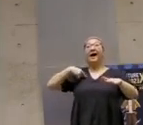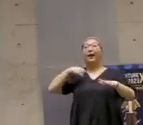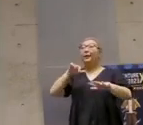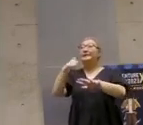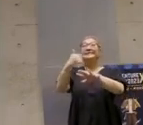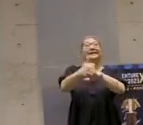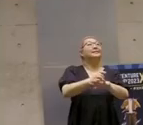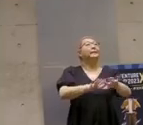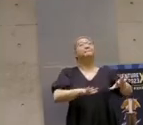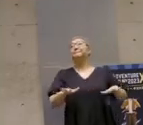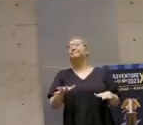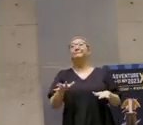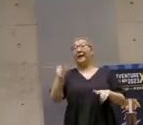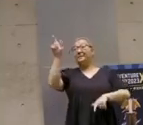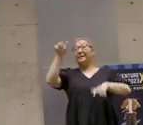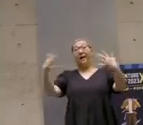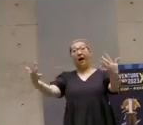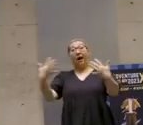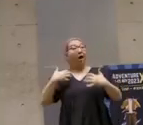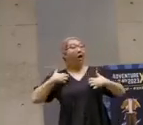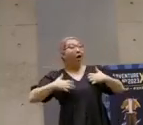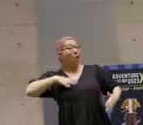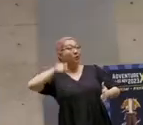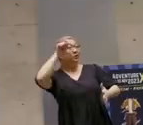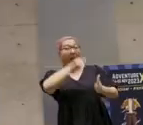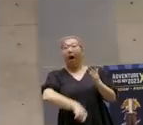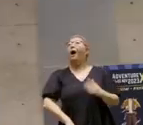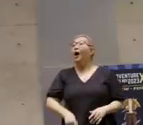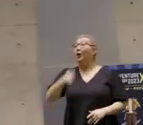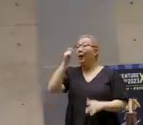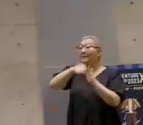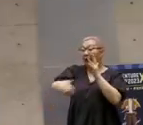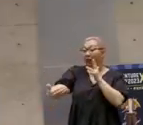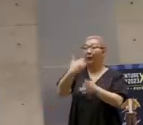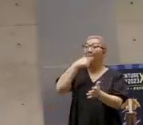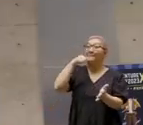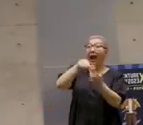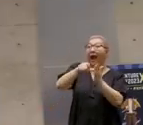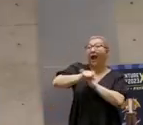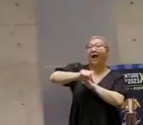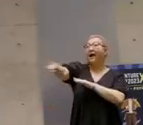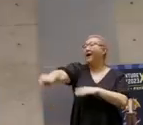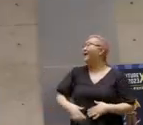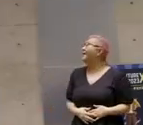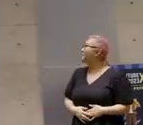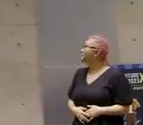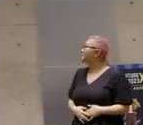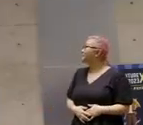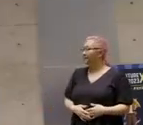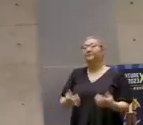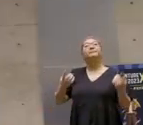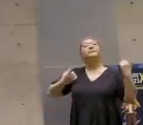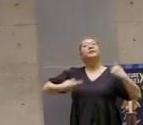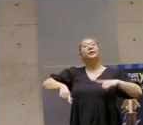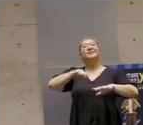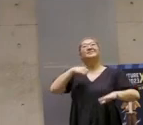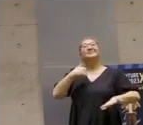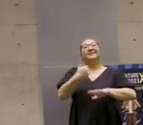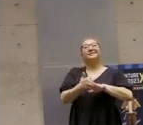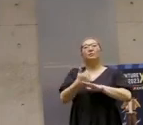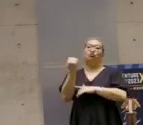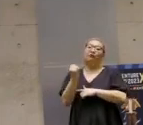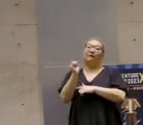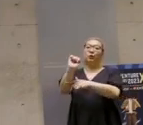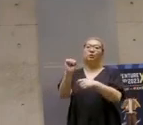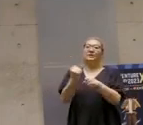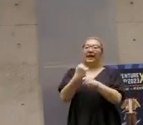that. Then in Revolution, then I co-founded Revolution in 1990, and